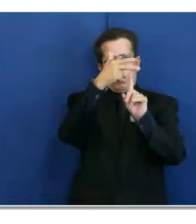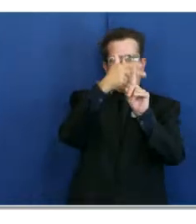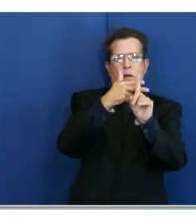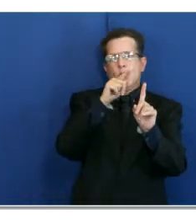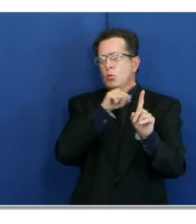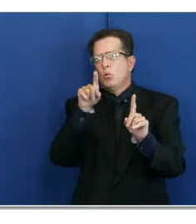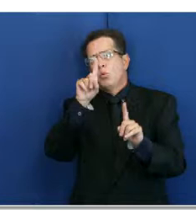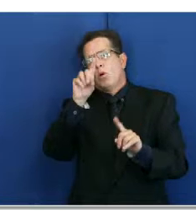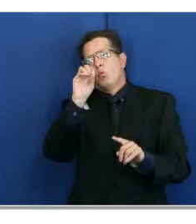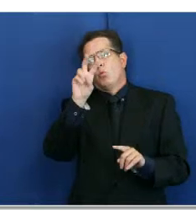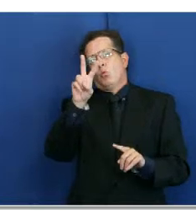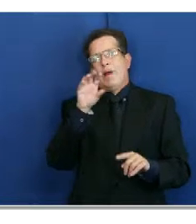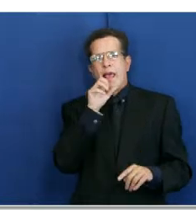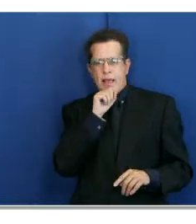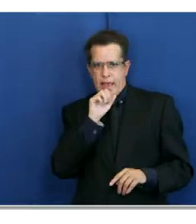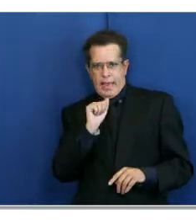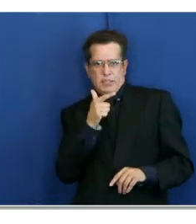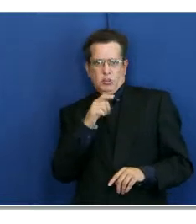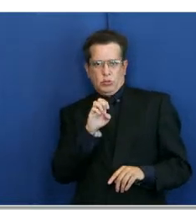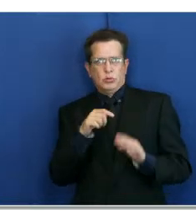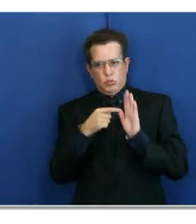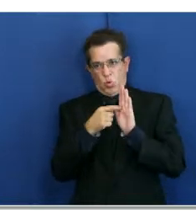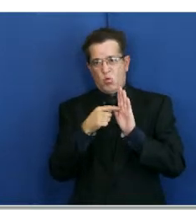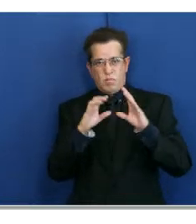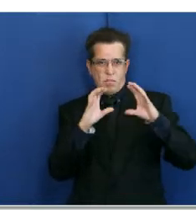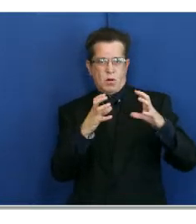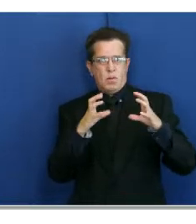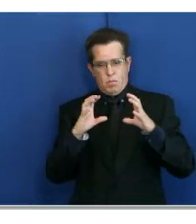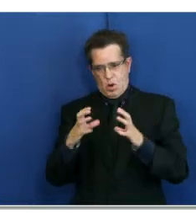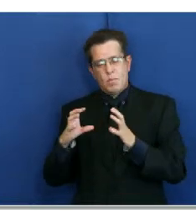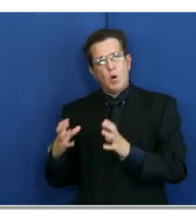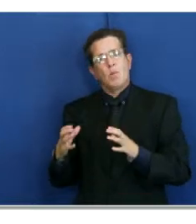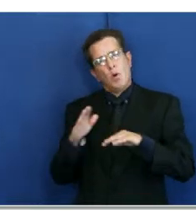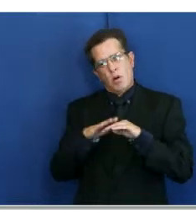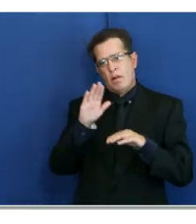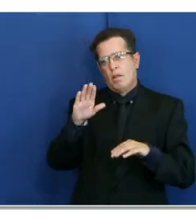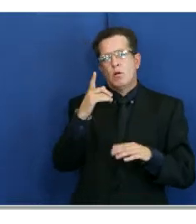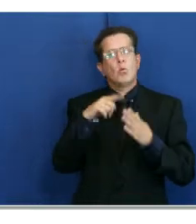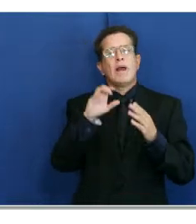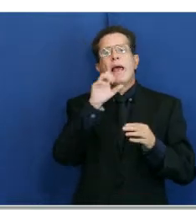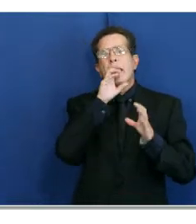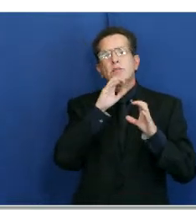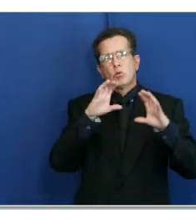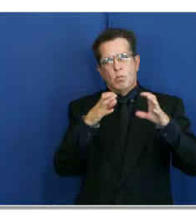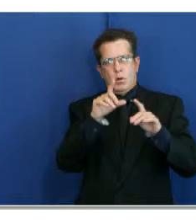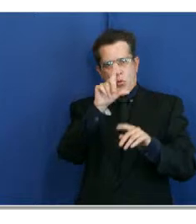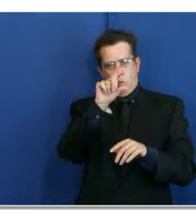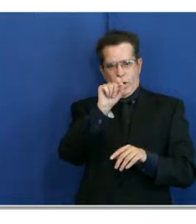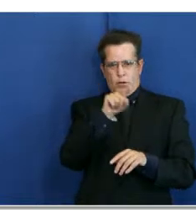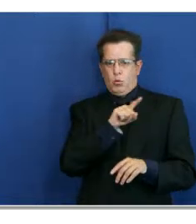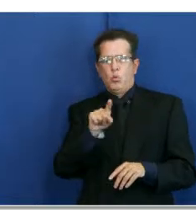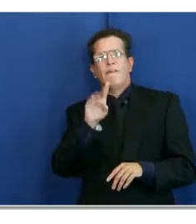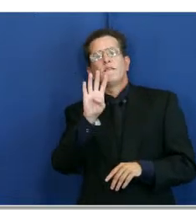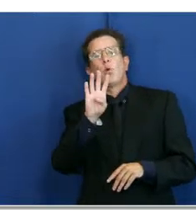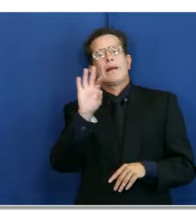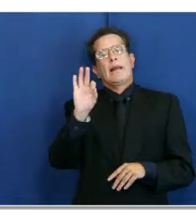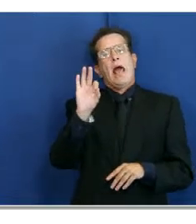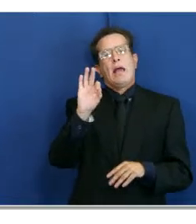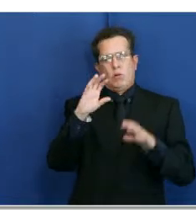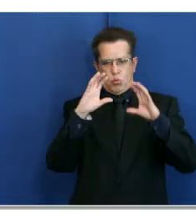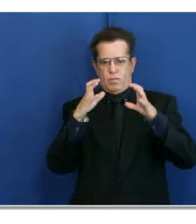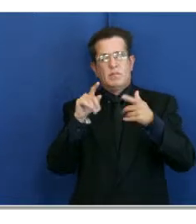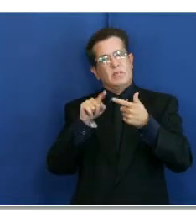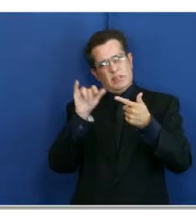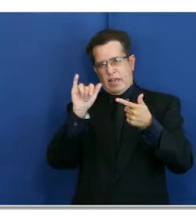102 years of age. If you can go to the next slide. The age groups from 20 to 49 years of age remains